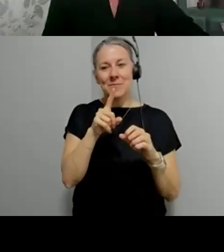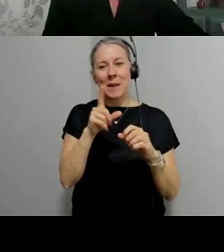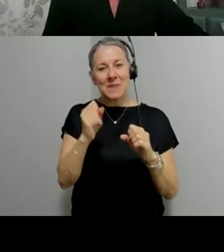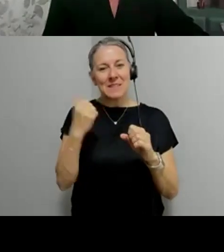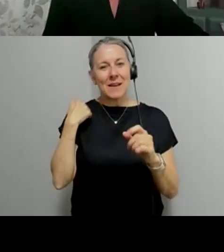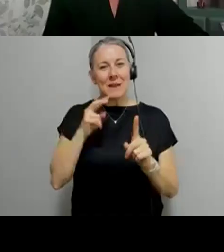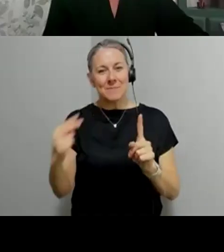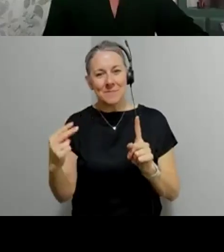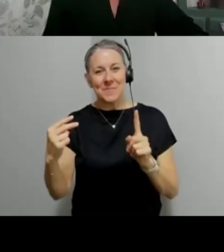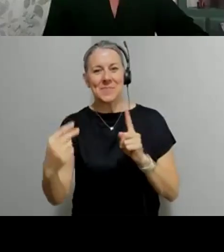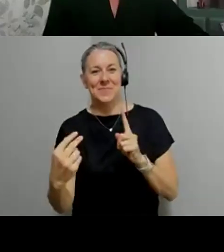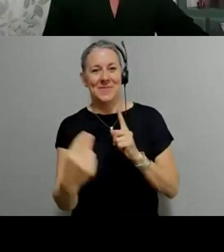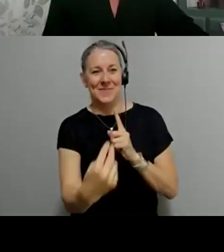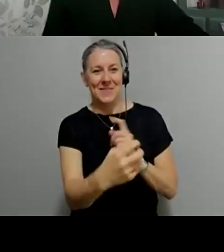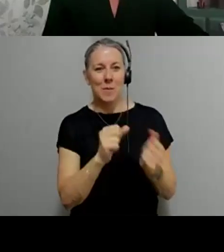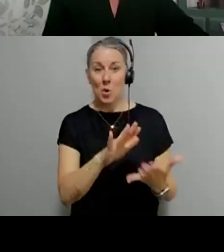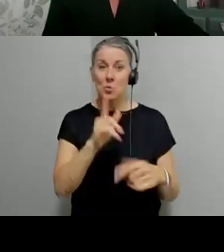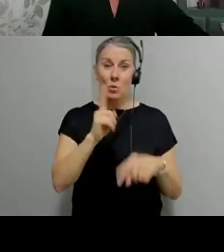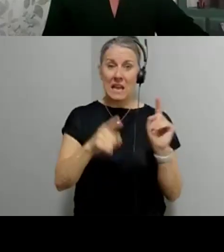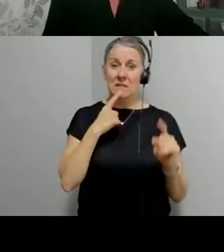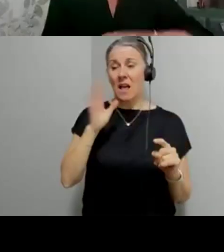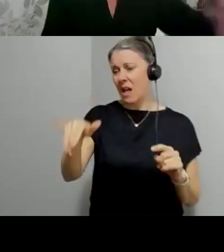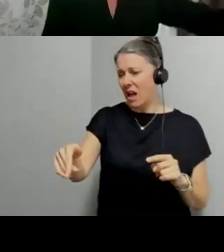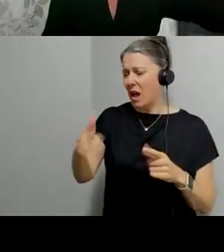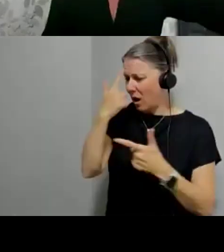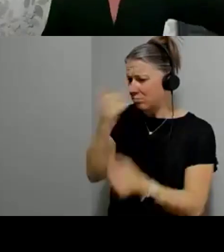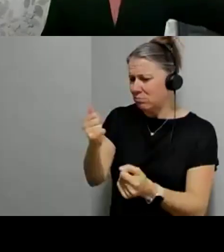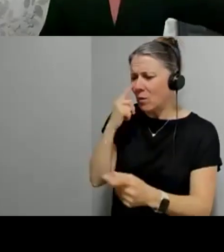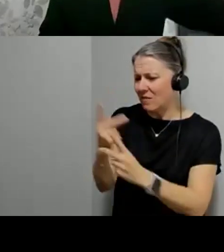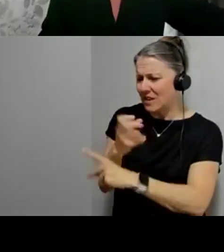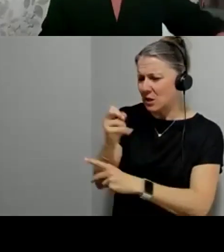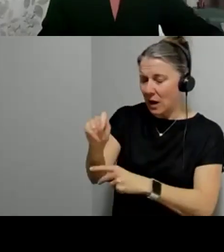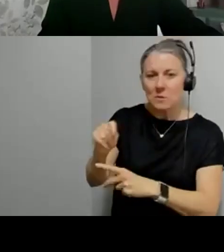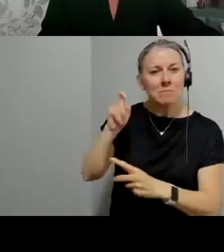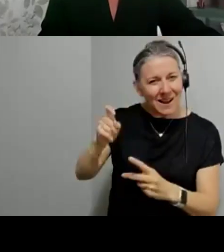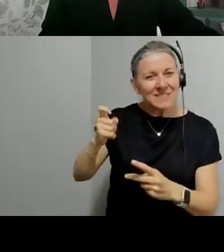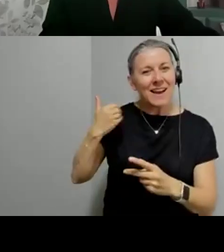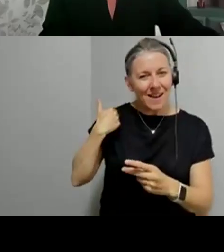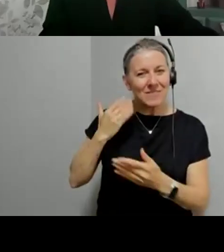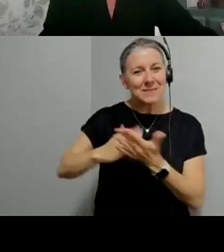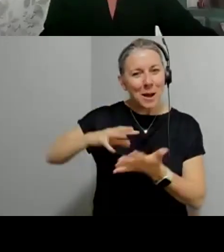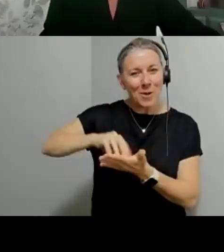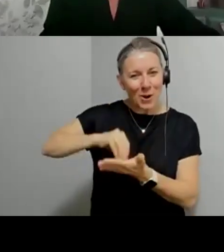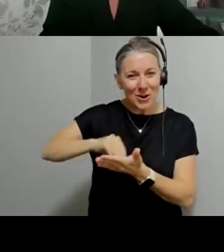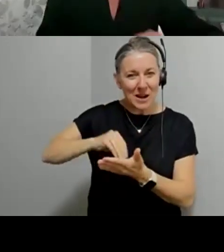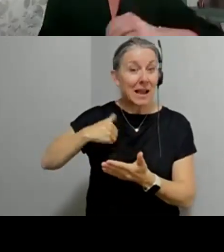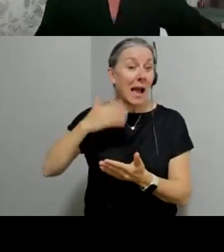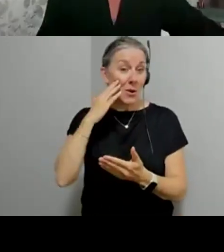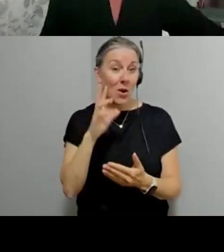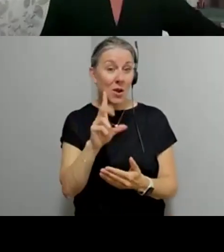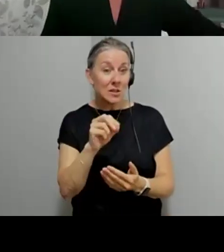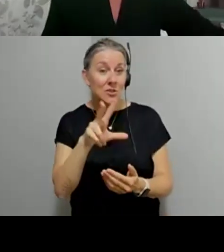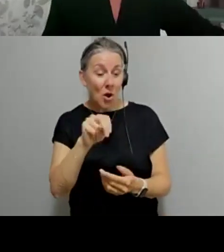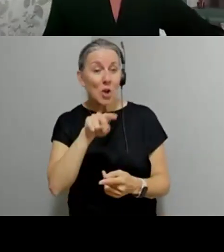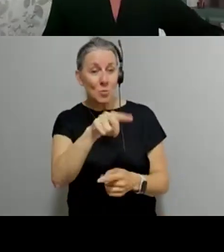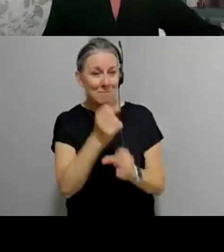can't just say, oh, you'll figure it out. No, there has to be learning. I know, Dawn, you've been involved in making sure that there's digital literacy in your areas, sometimes